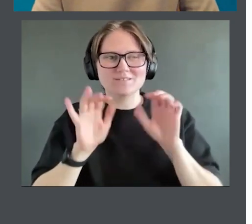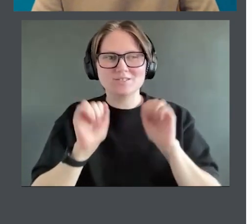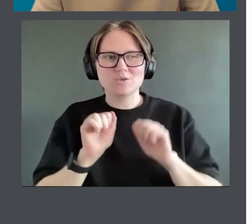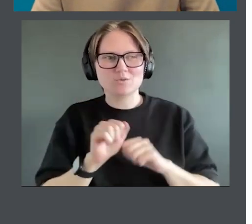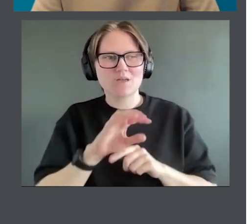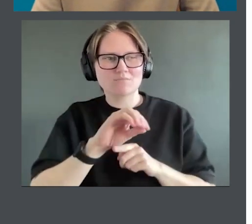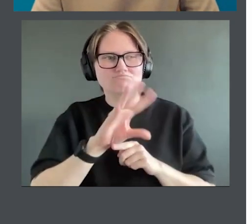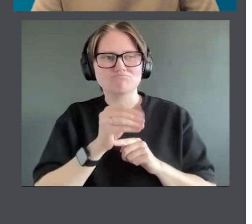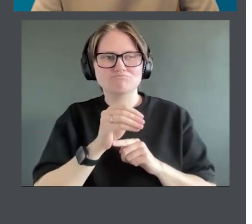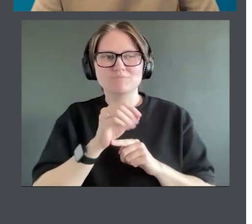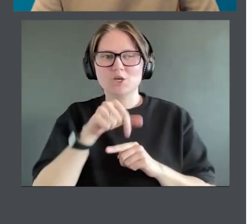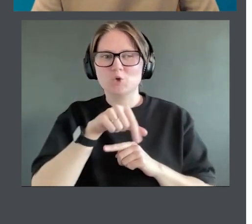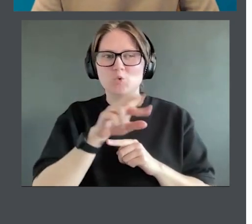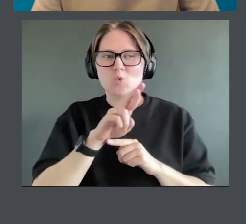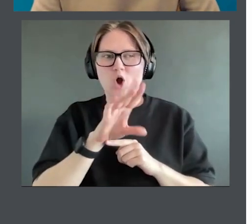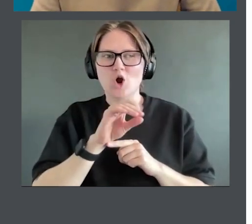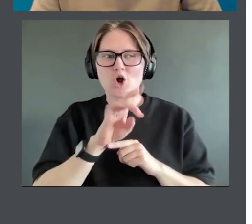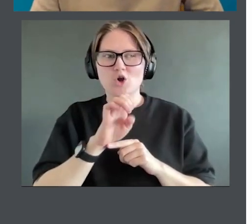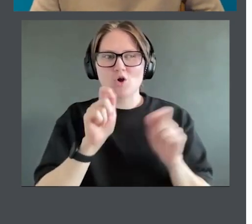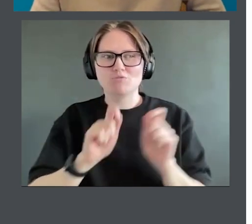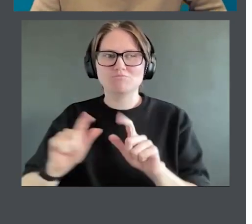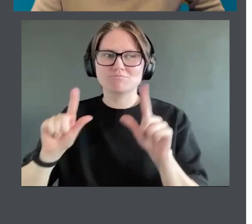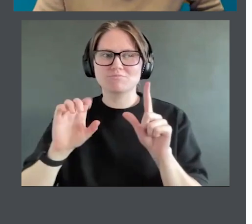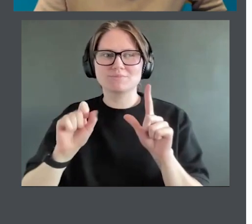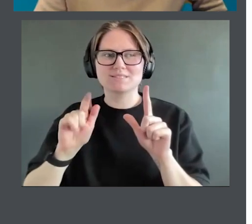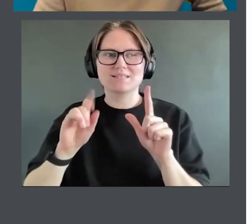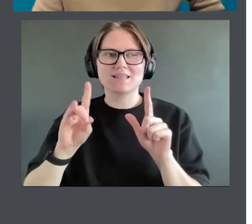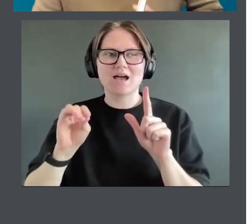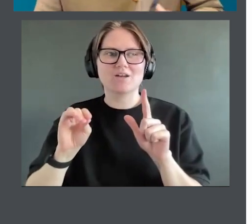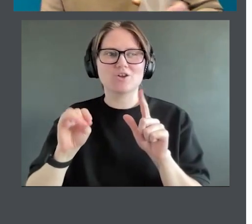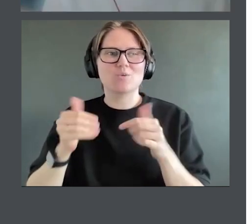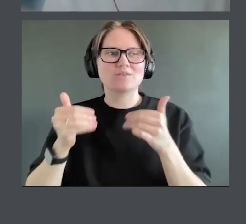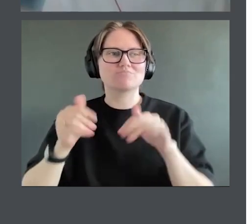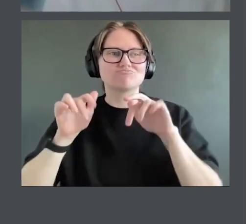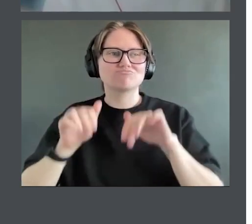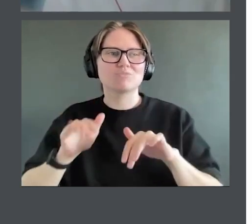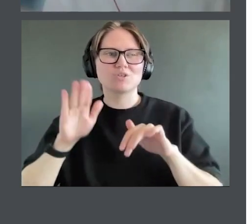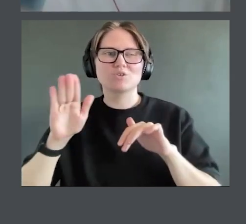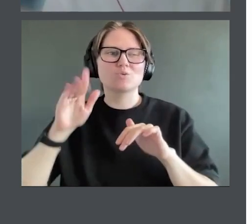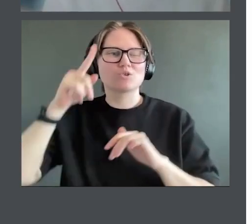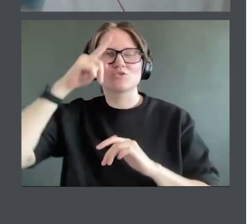and put in your dream holiday destination.